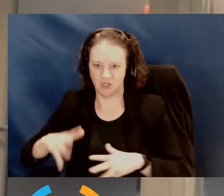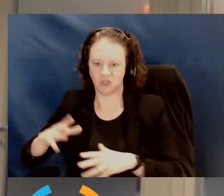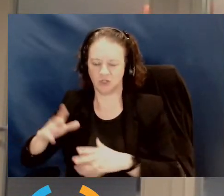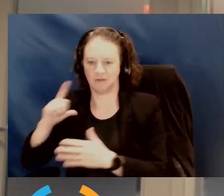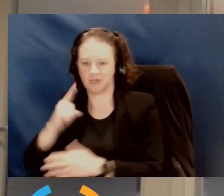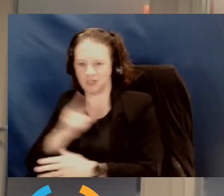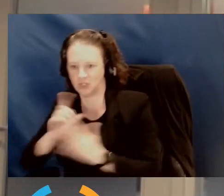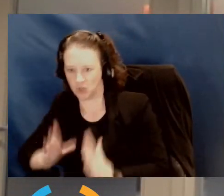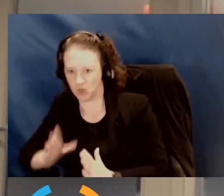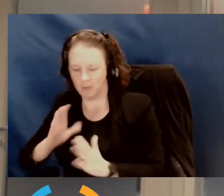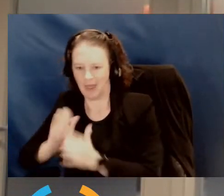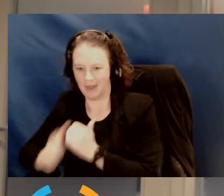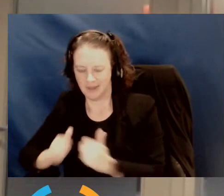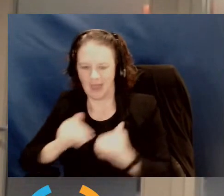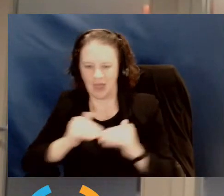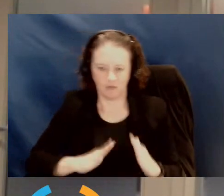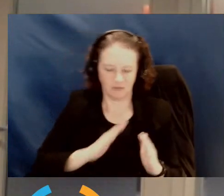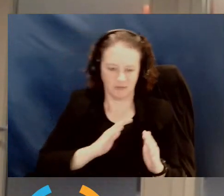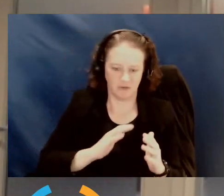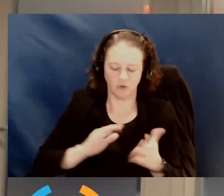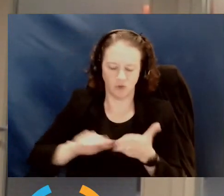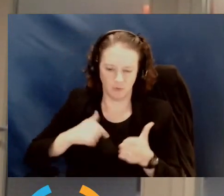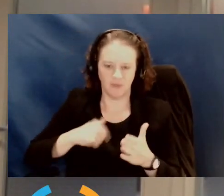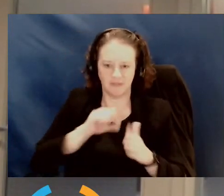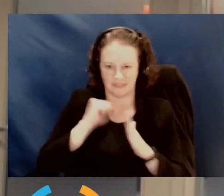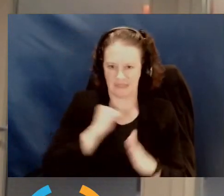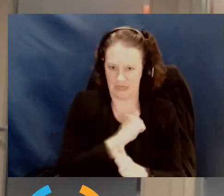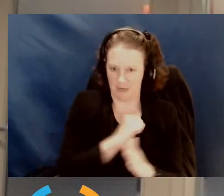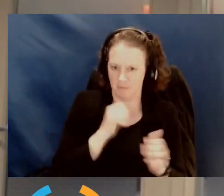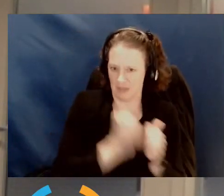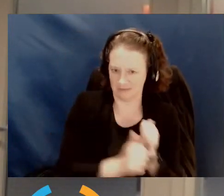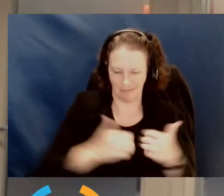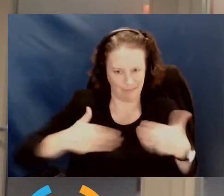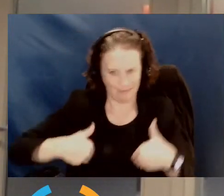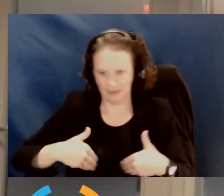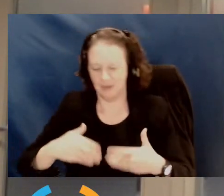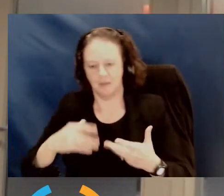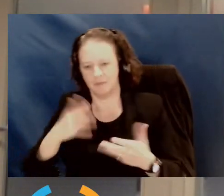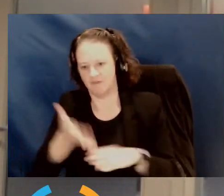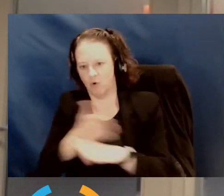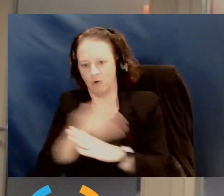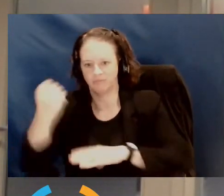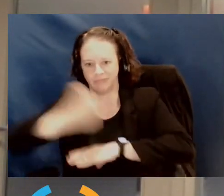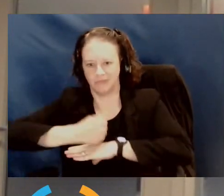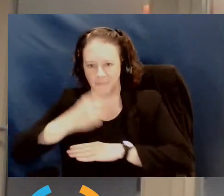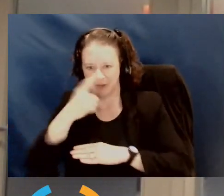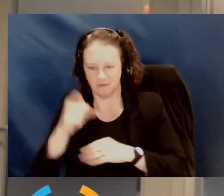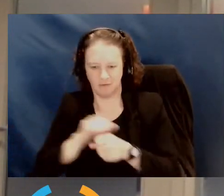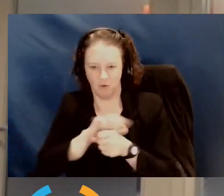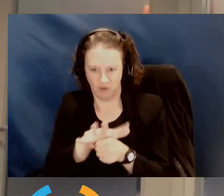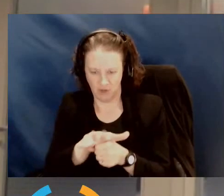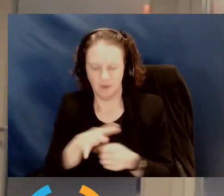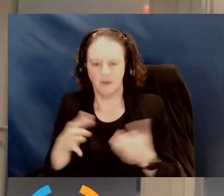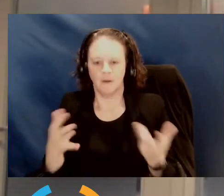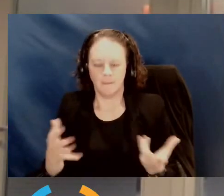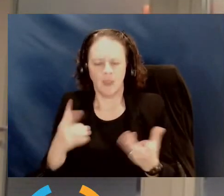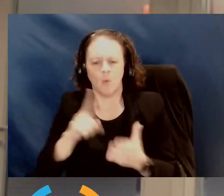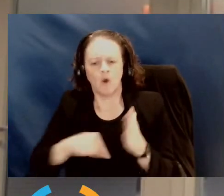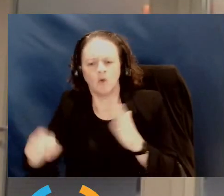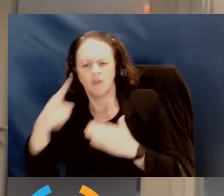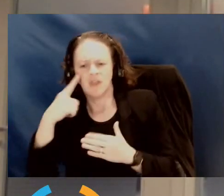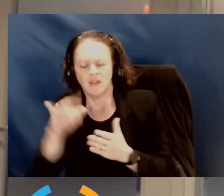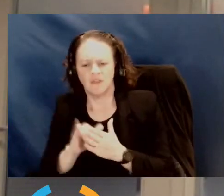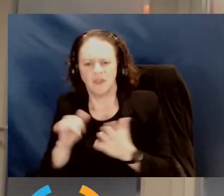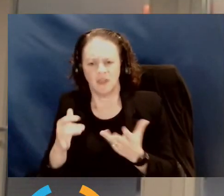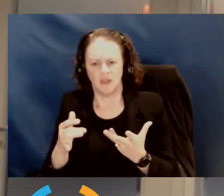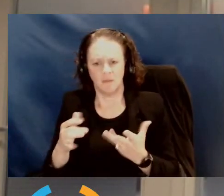down. So I guess I'm going to start with you, Senator Thatcher. What do you think the autonomy of the public records advocate should